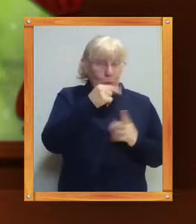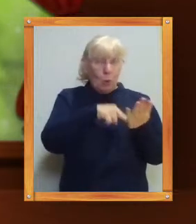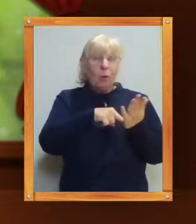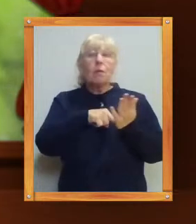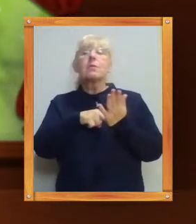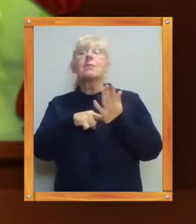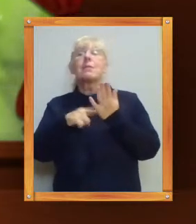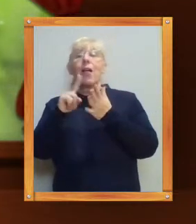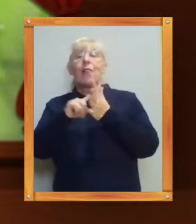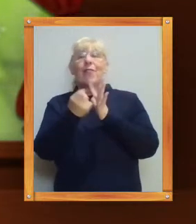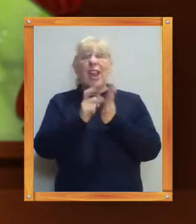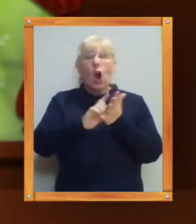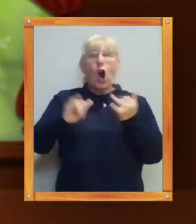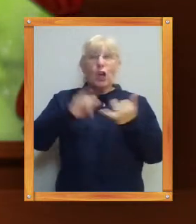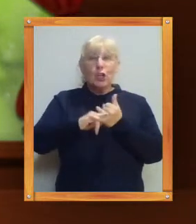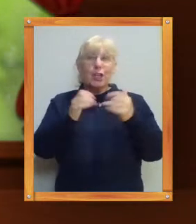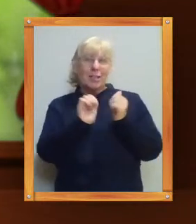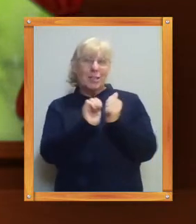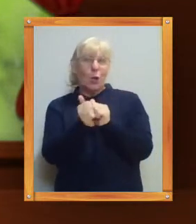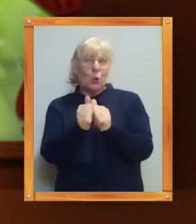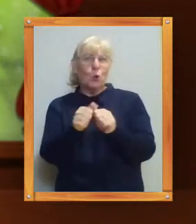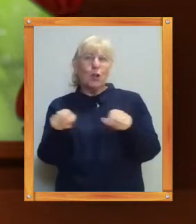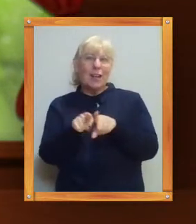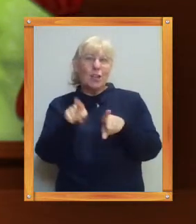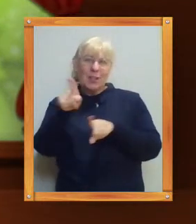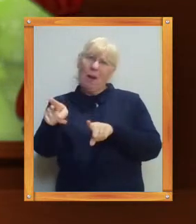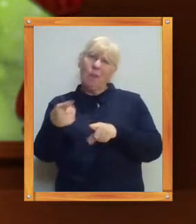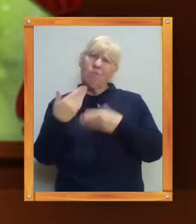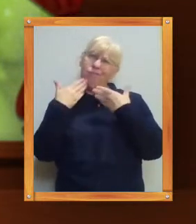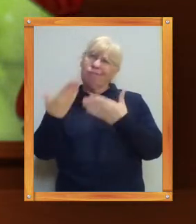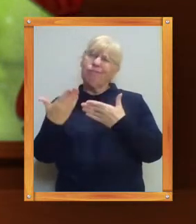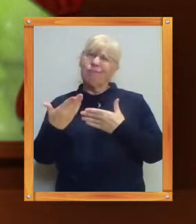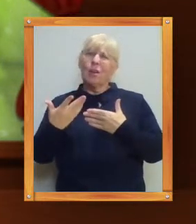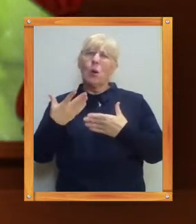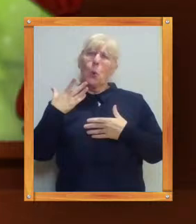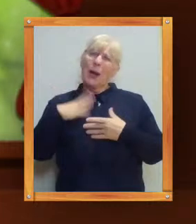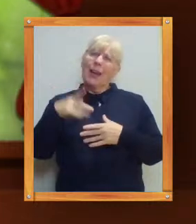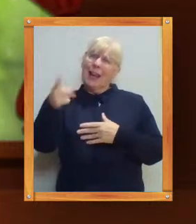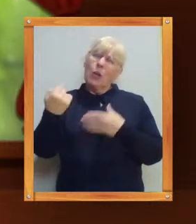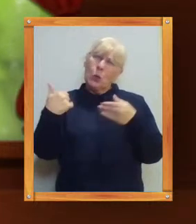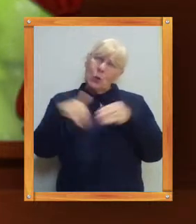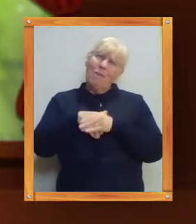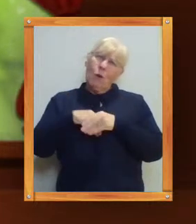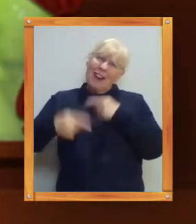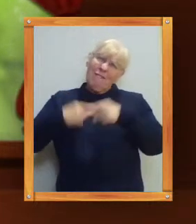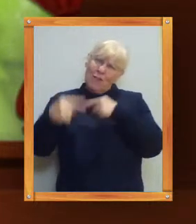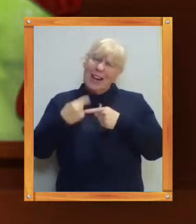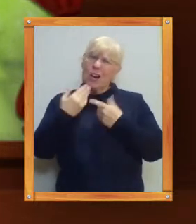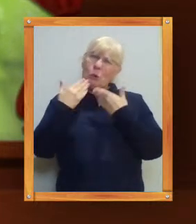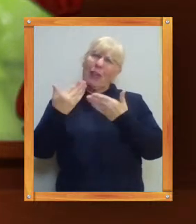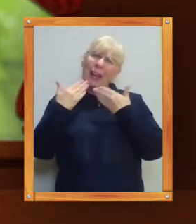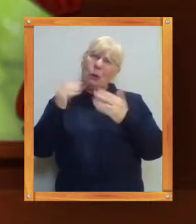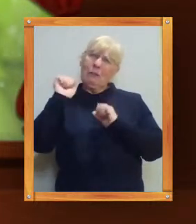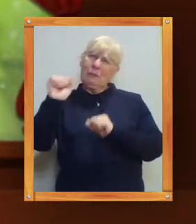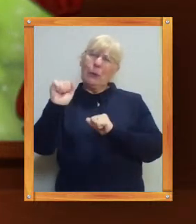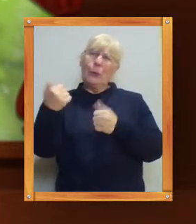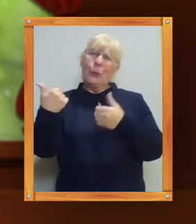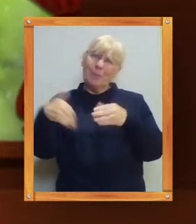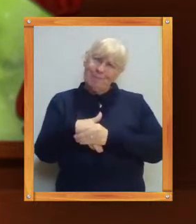Association. We couldn't do this event without them year in, year out. So thank you so much to all at Randalstown Arches for their